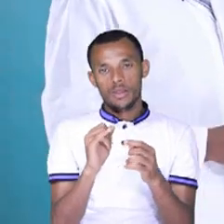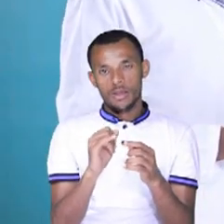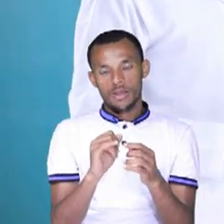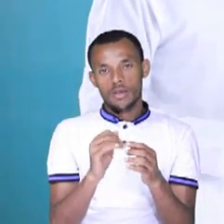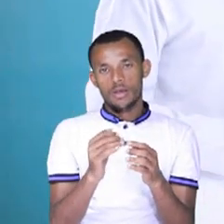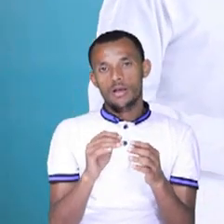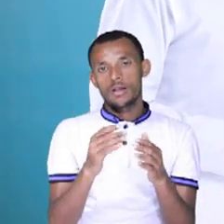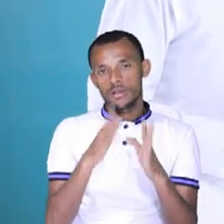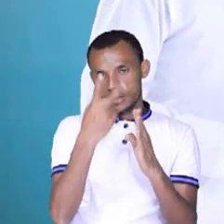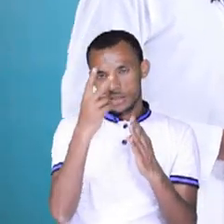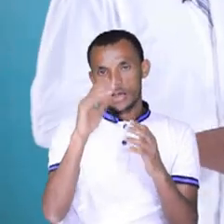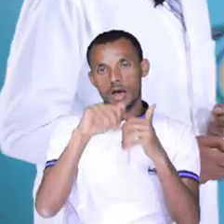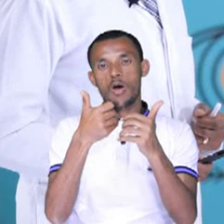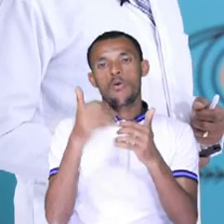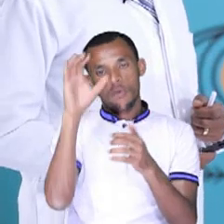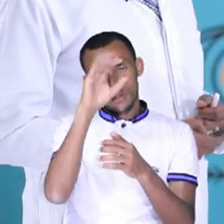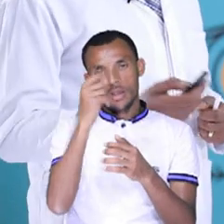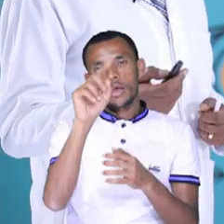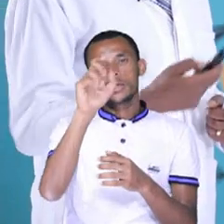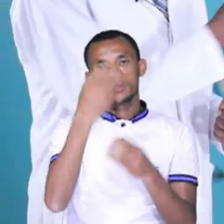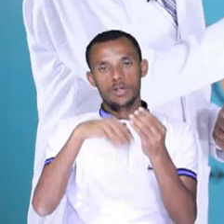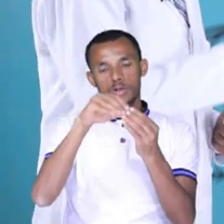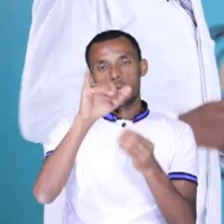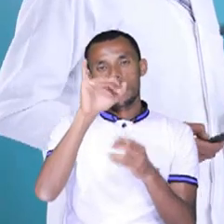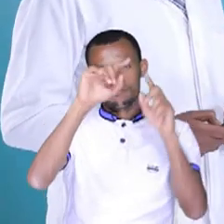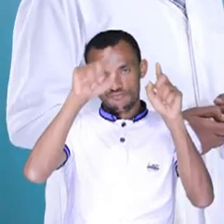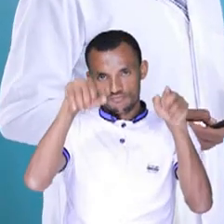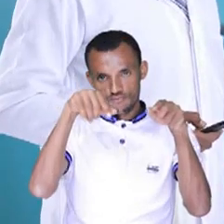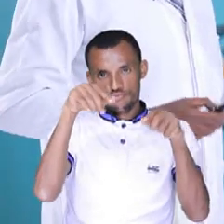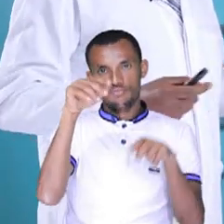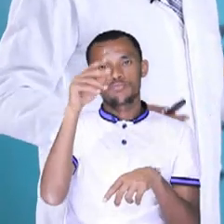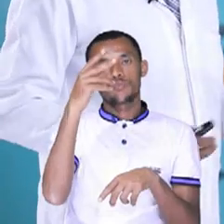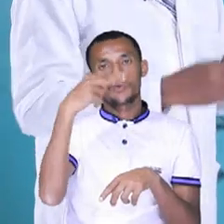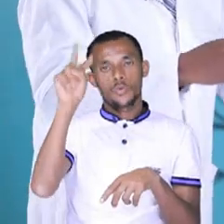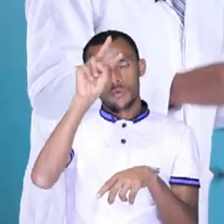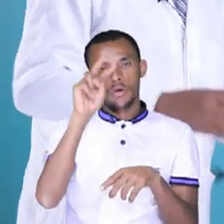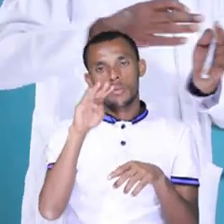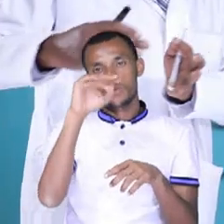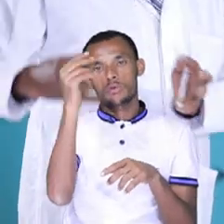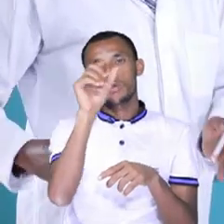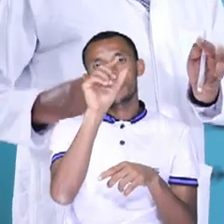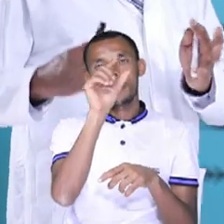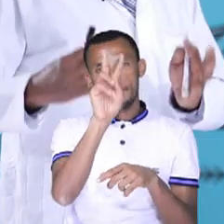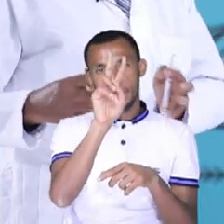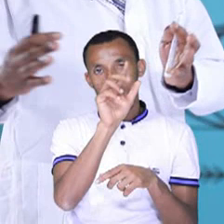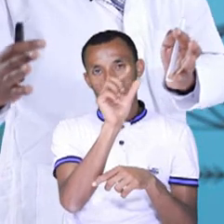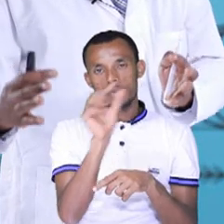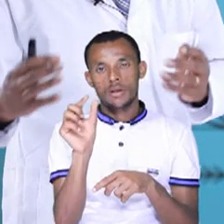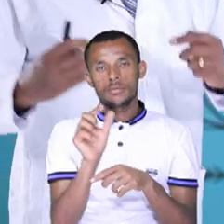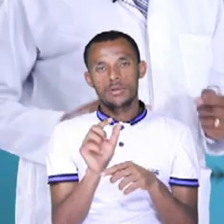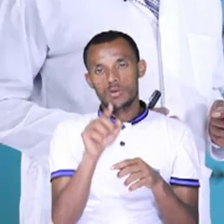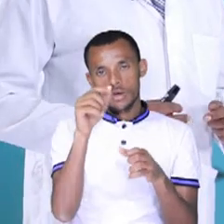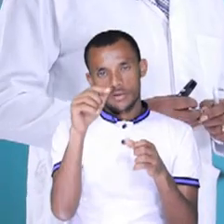us see, how do you find x plus y the whole squared by using binomial expansion formula? Well, x plus y times x plus y, you